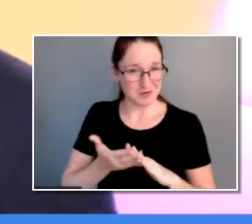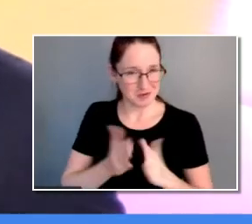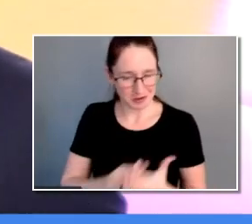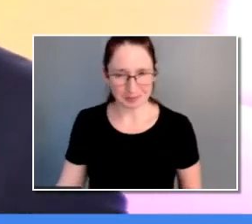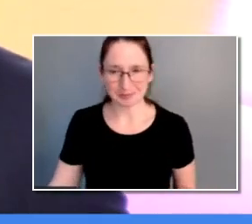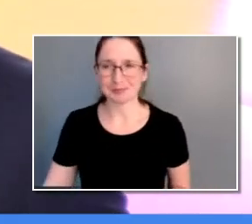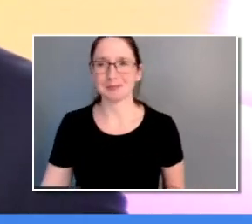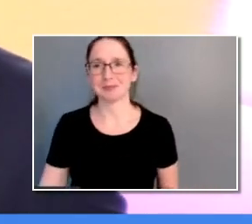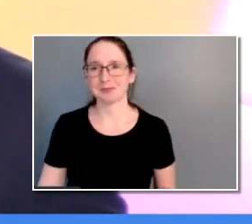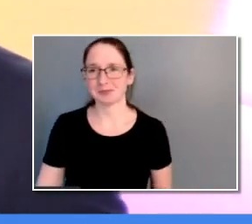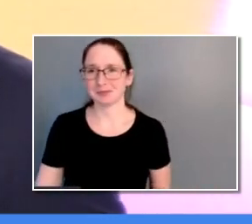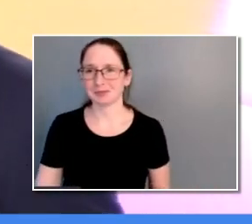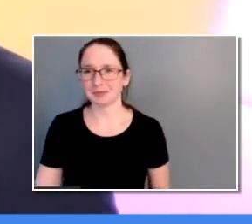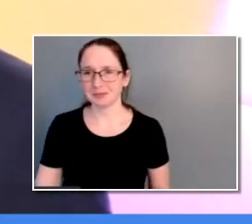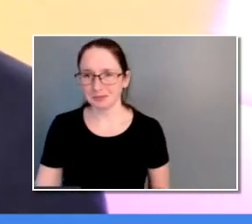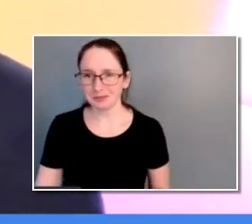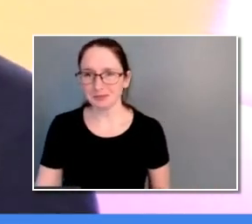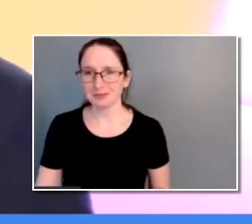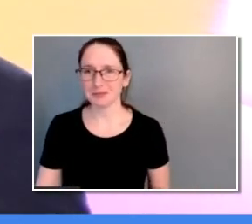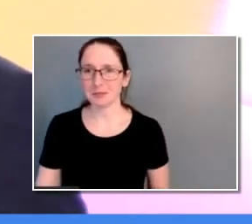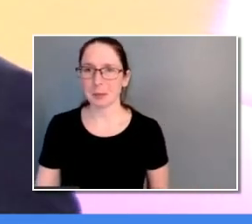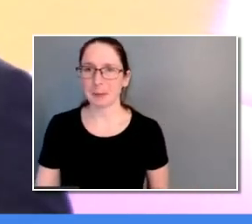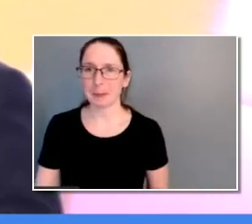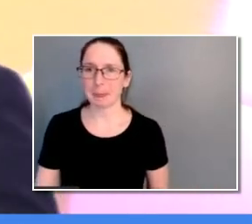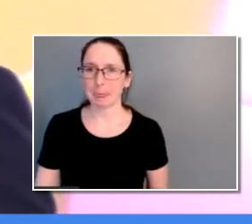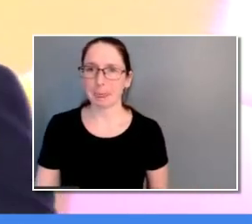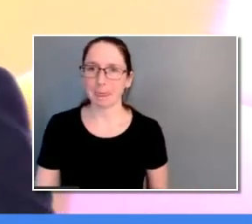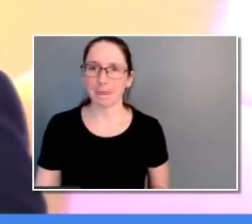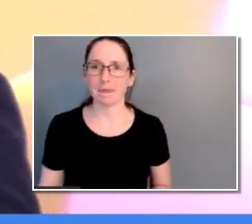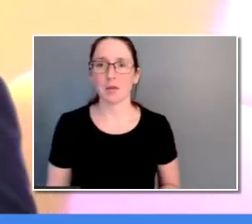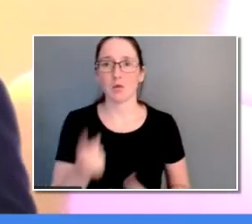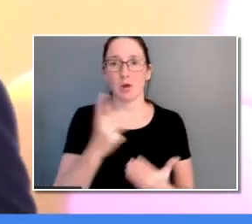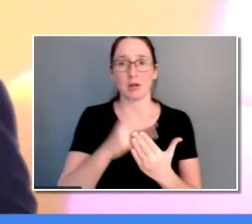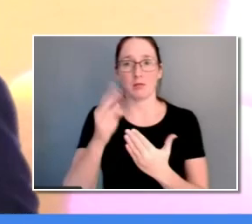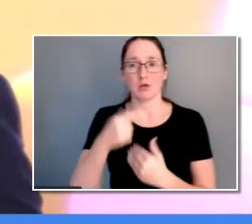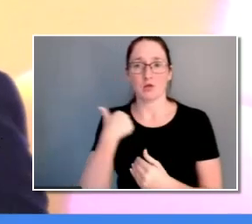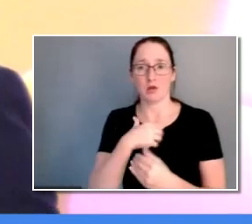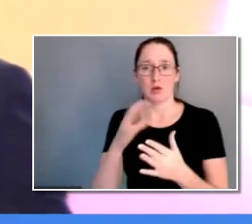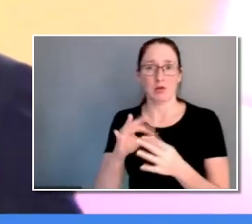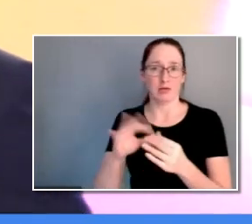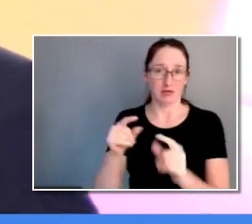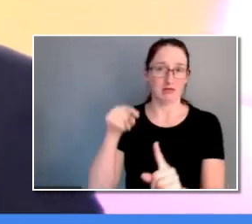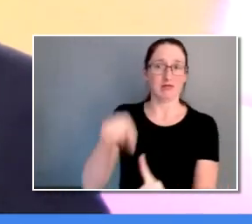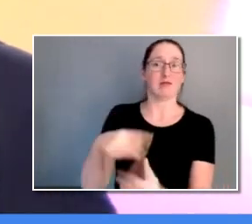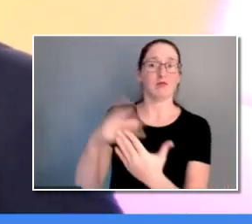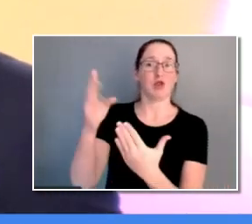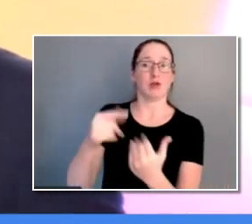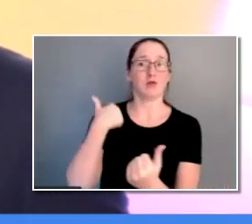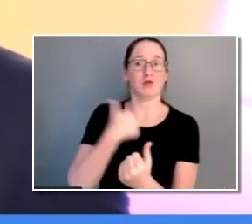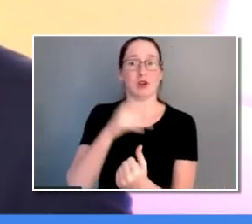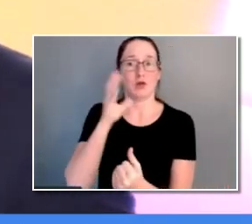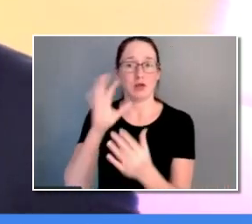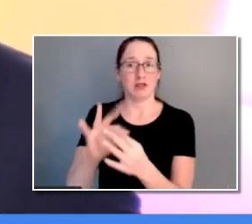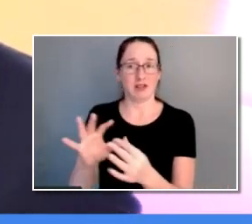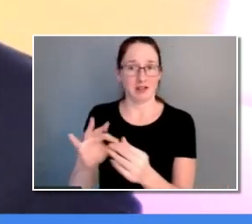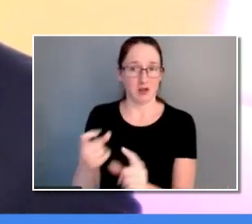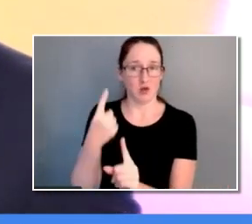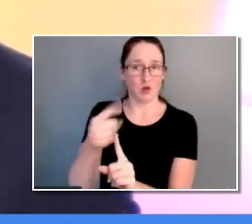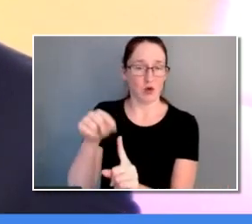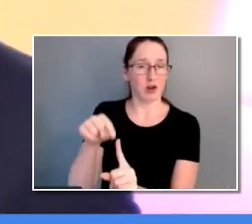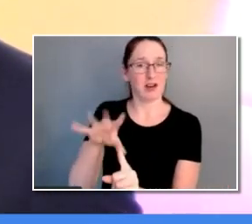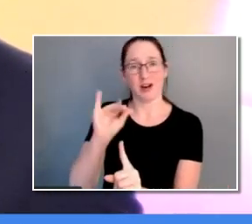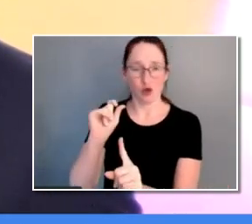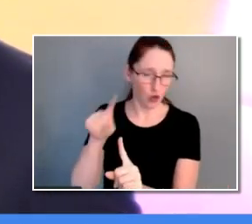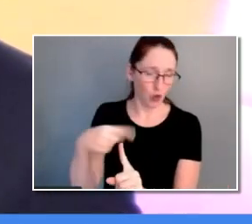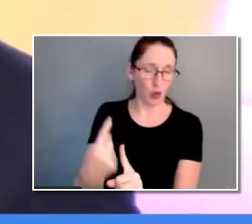well. One of the programs that we're going to highlight, or the program that we're going to highlight, is the one and